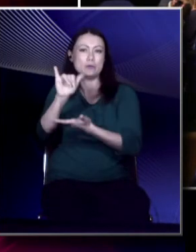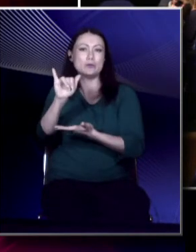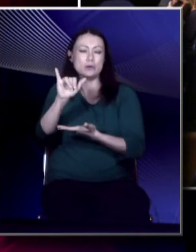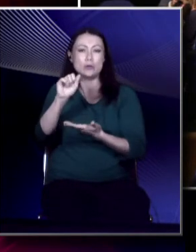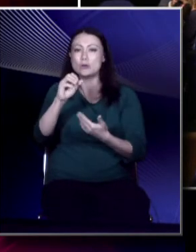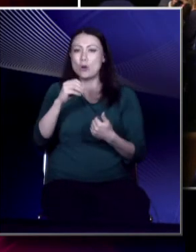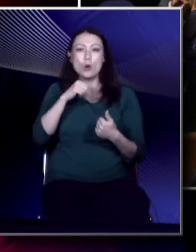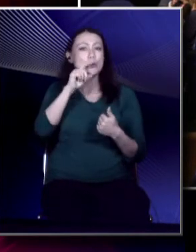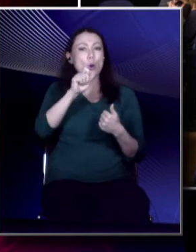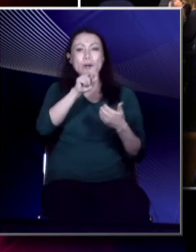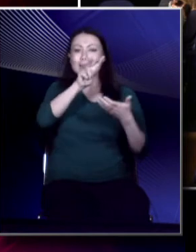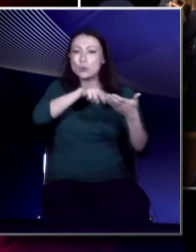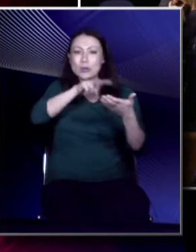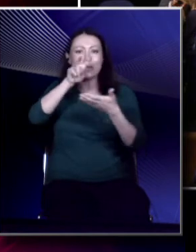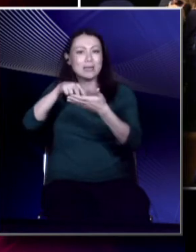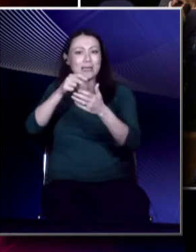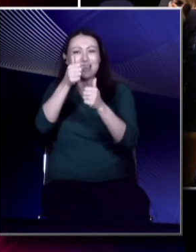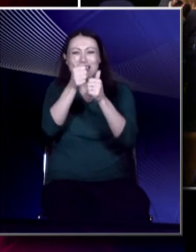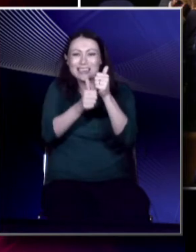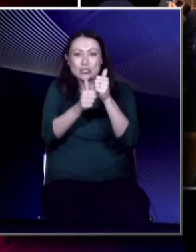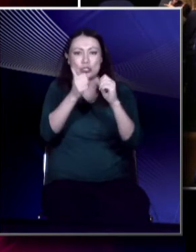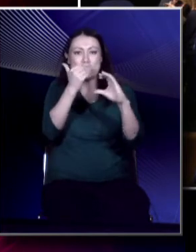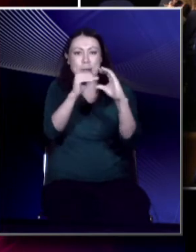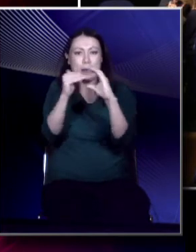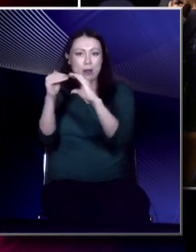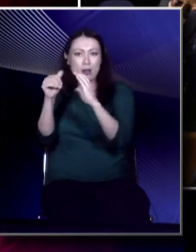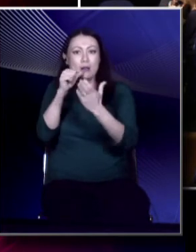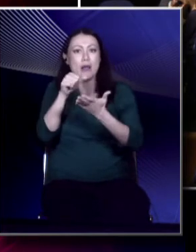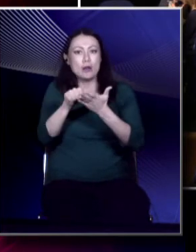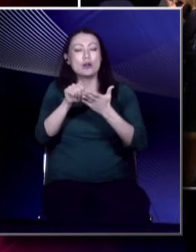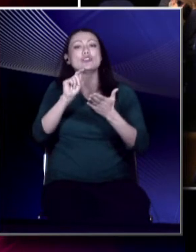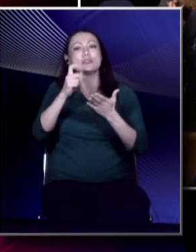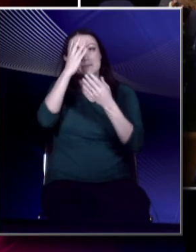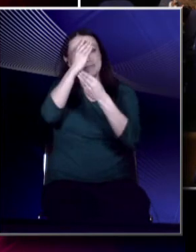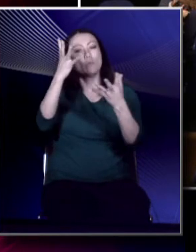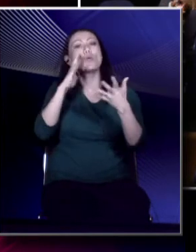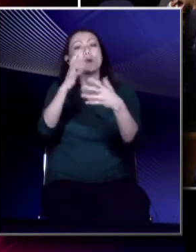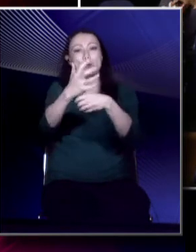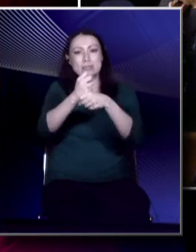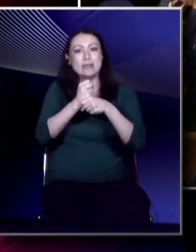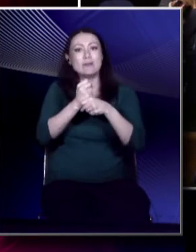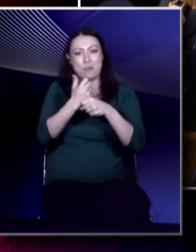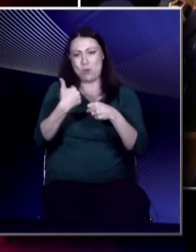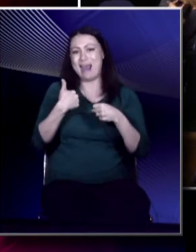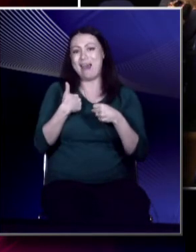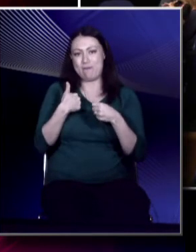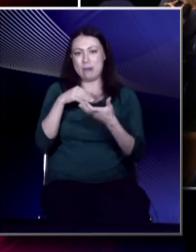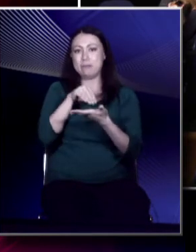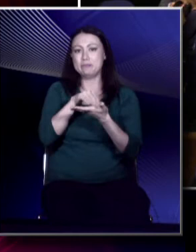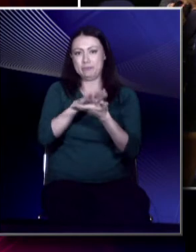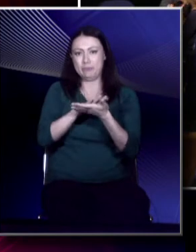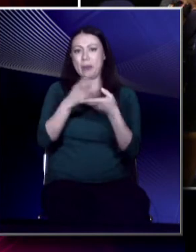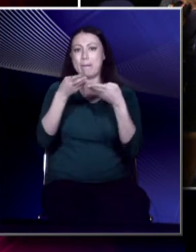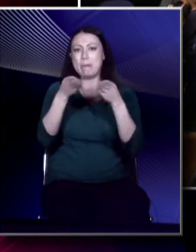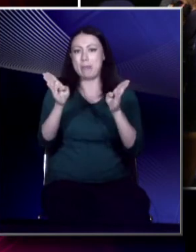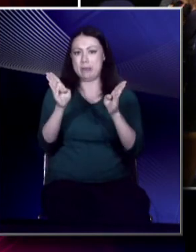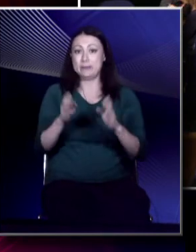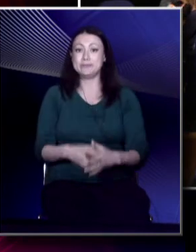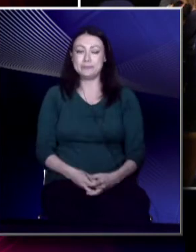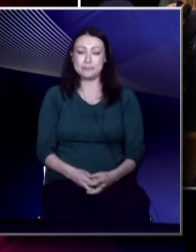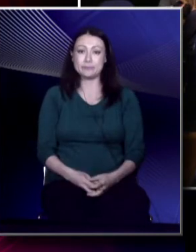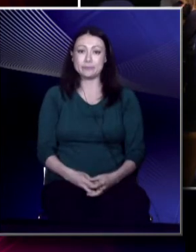we don't need to read each letter and email. We just want you to know that we did receive them and they are in public record. With that said, we'll start with